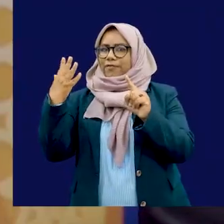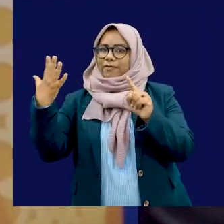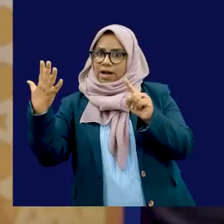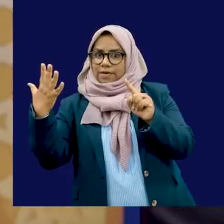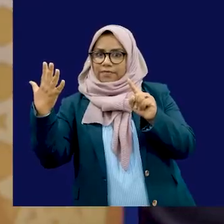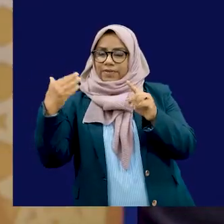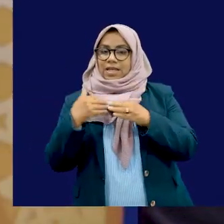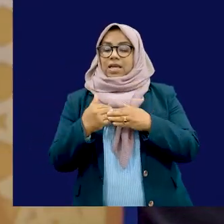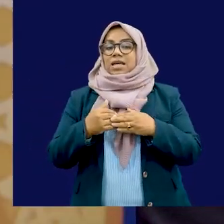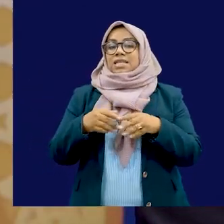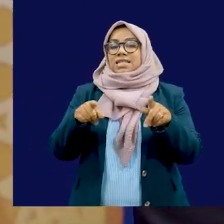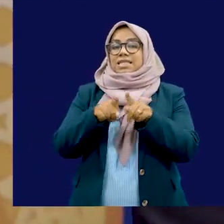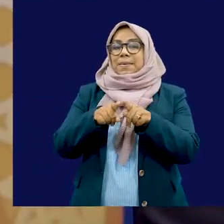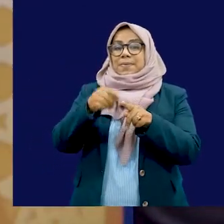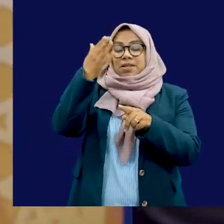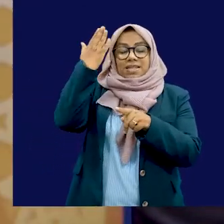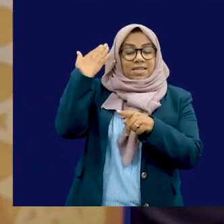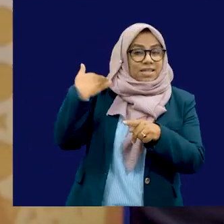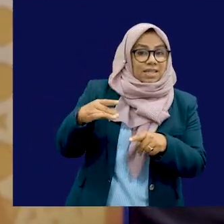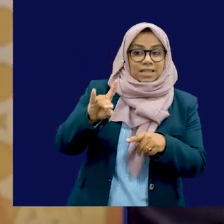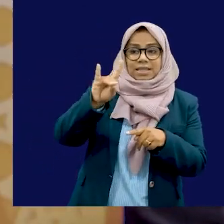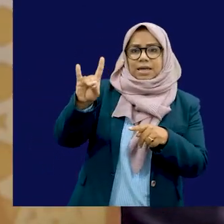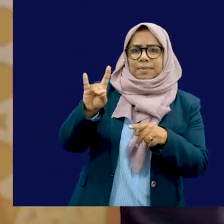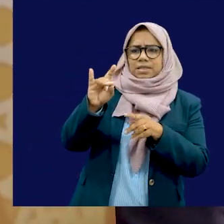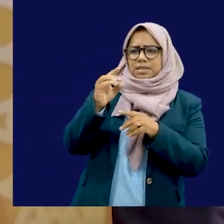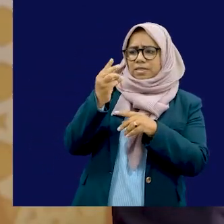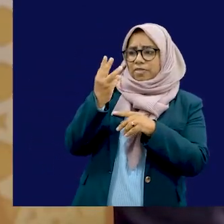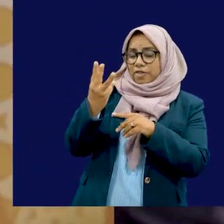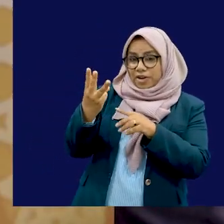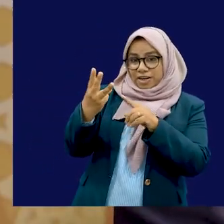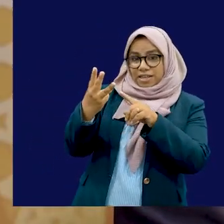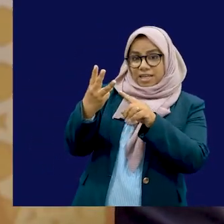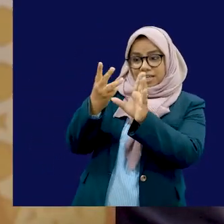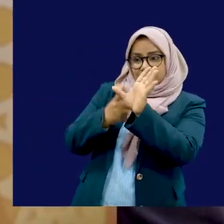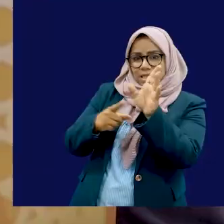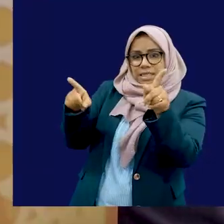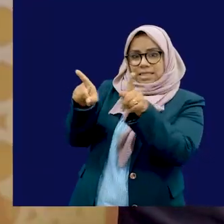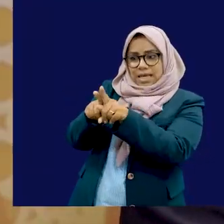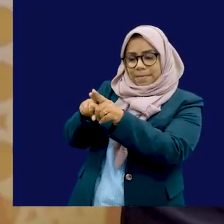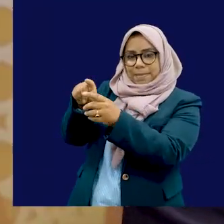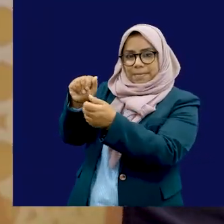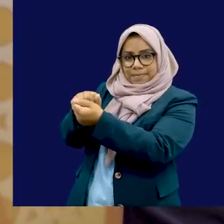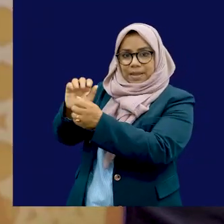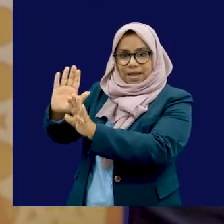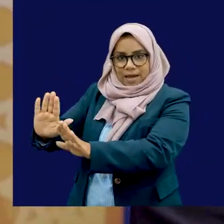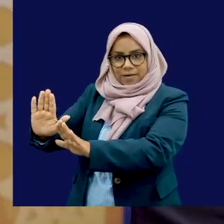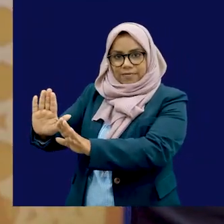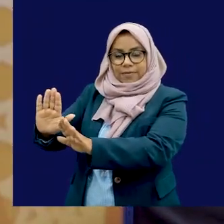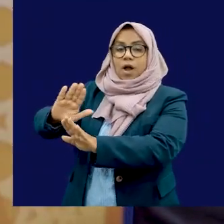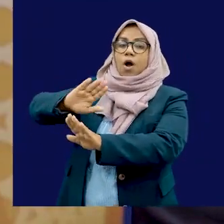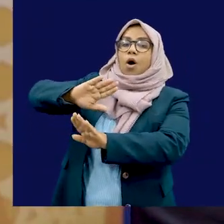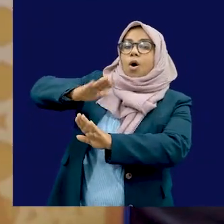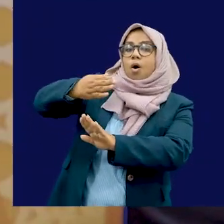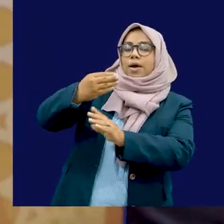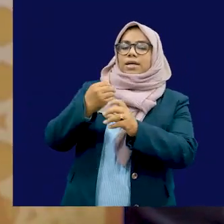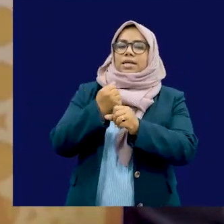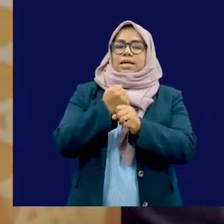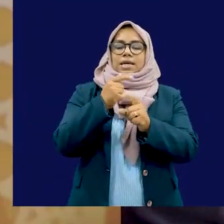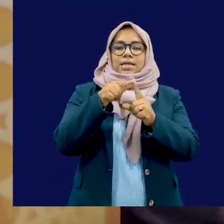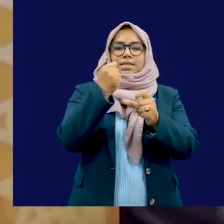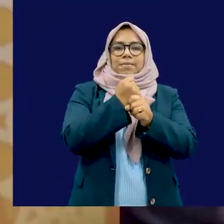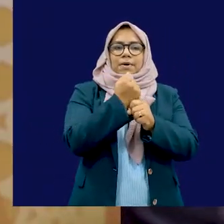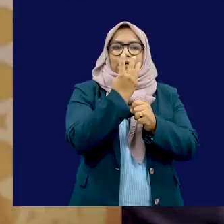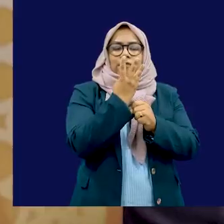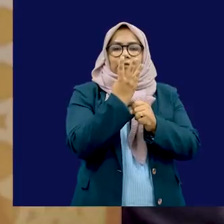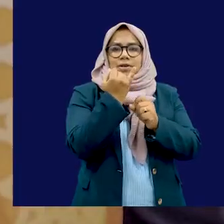bint laboon, which is a she camel in its 3rd year, is due. If the number reaches 46 up